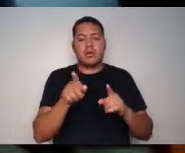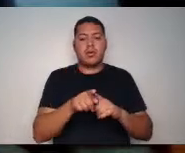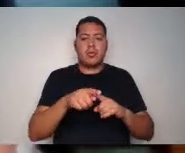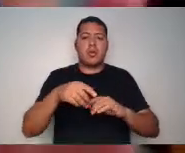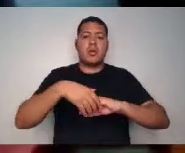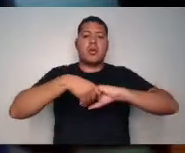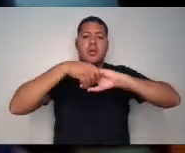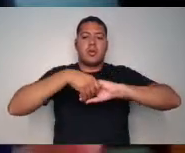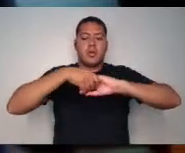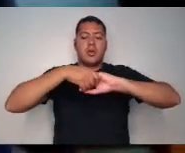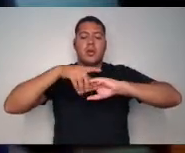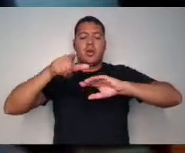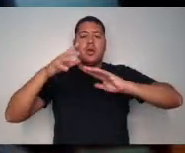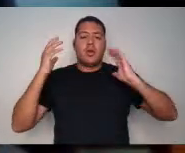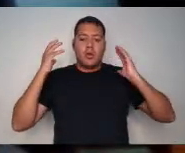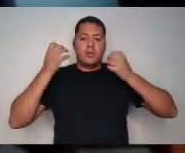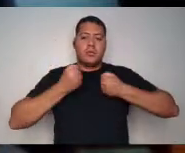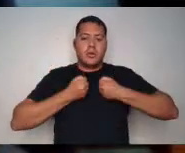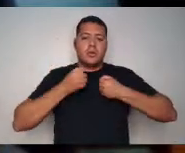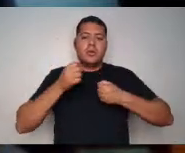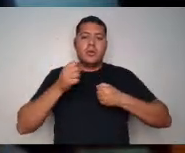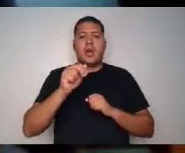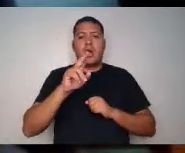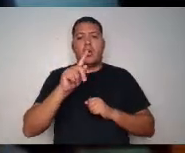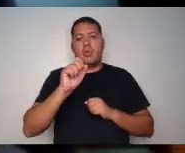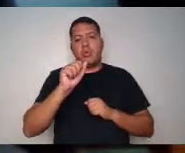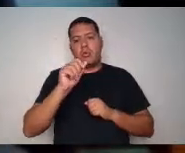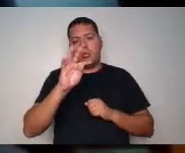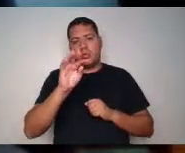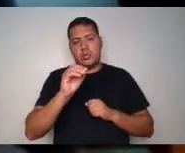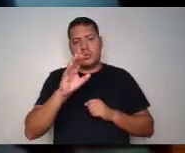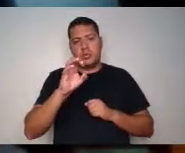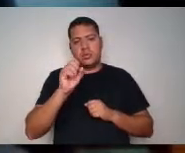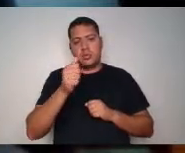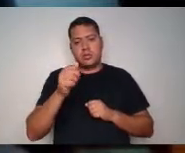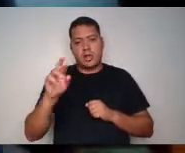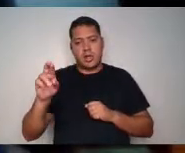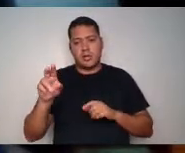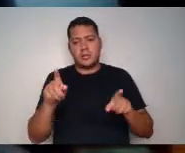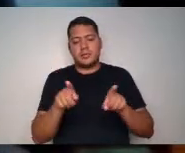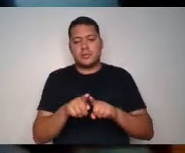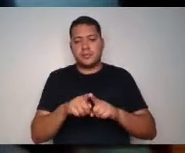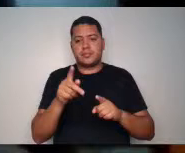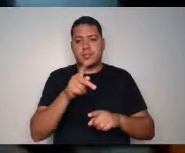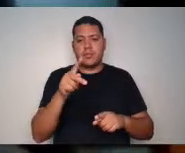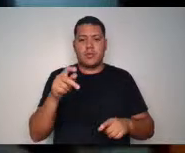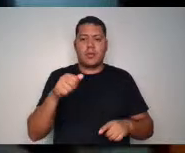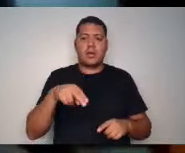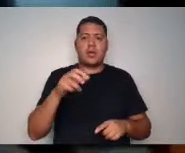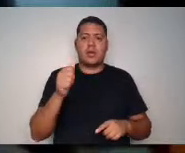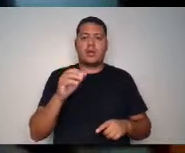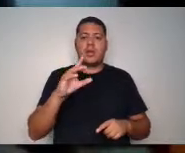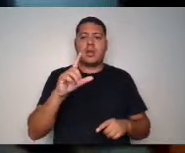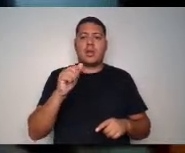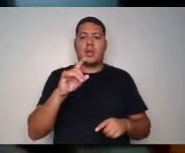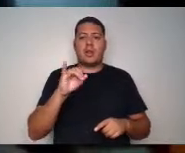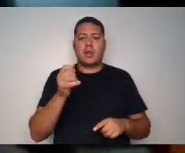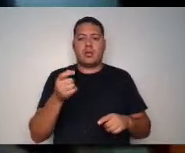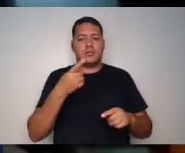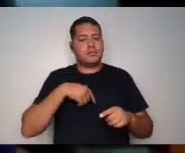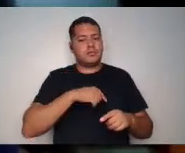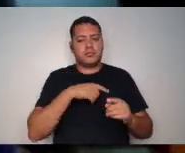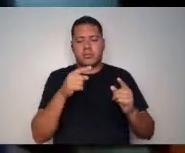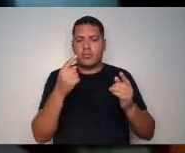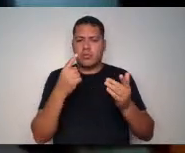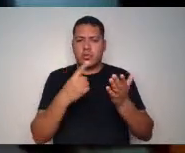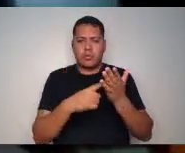to greet Justice Augusto Cesar, who had to leave, and Professor Ana Cláudia Cardoso. We